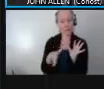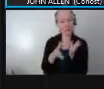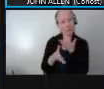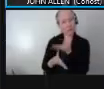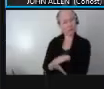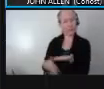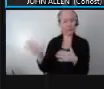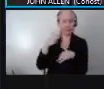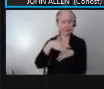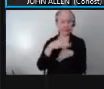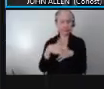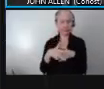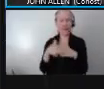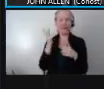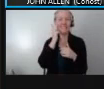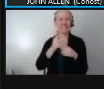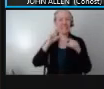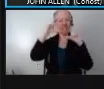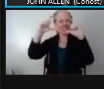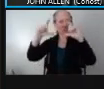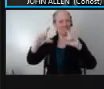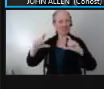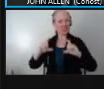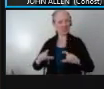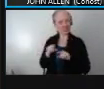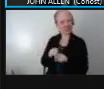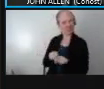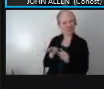somewhat modified view that you see here,